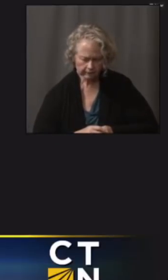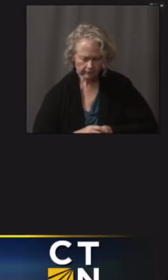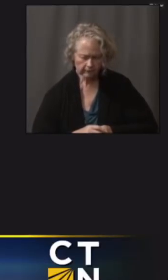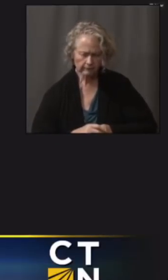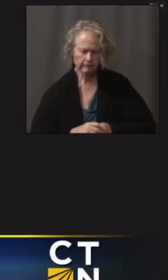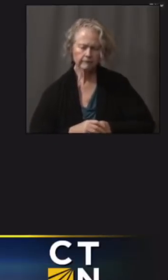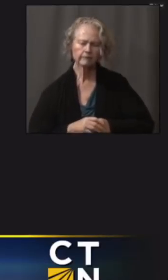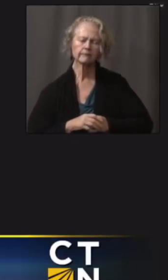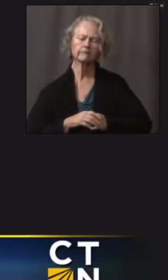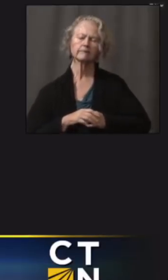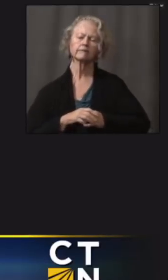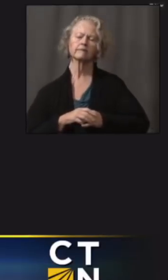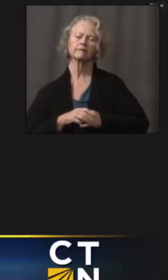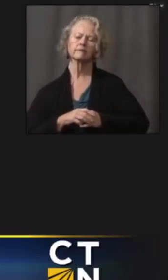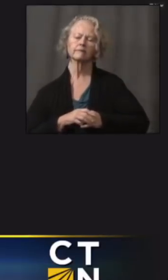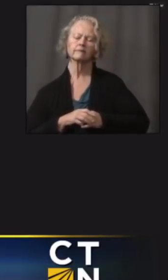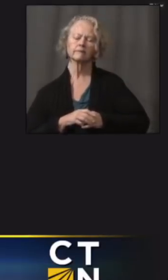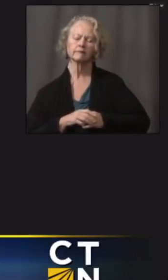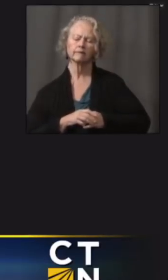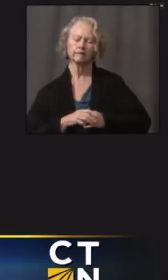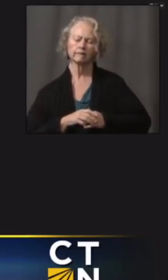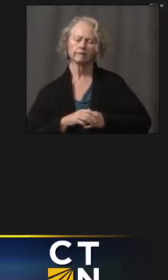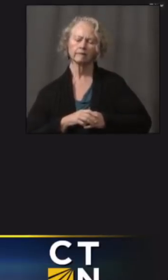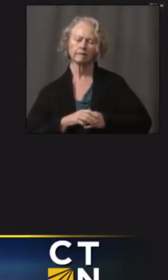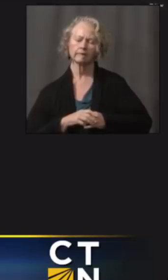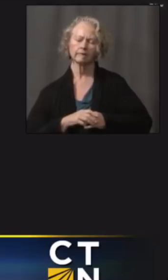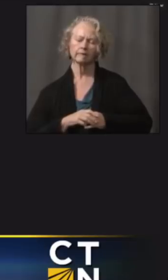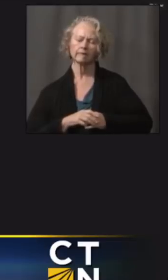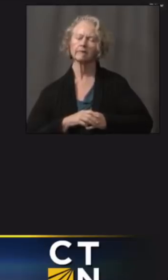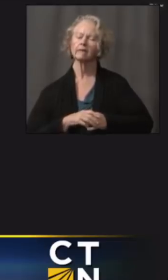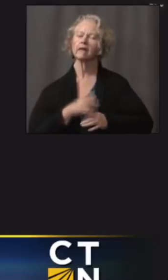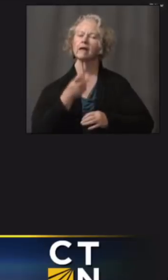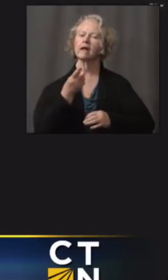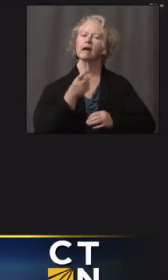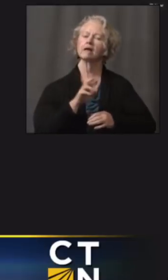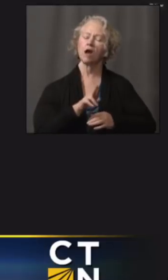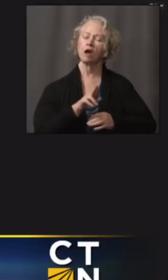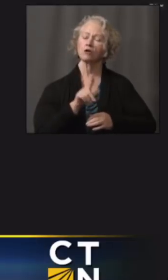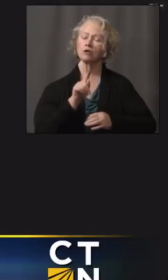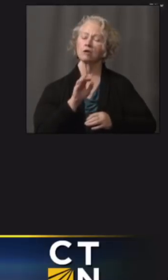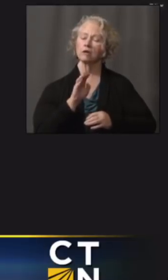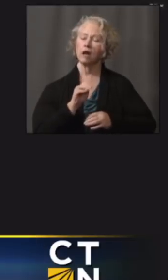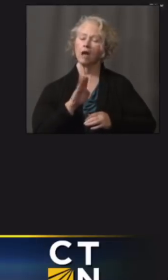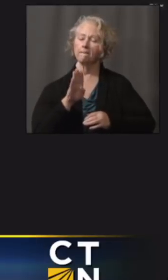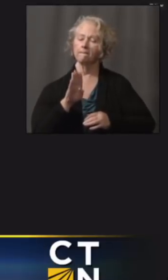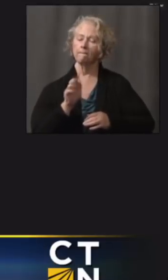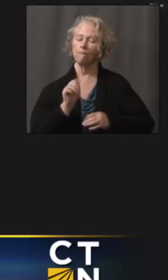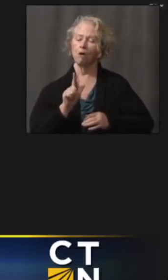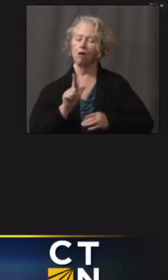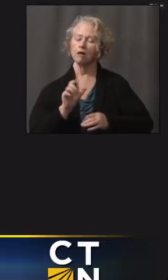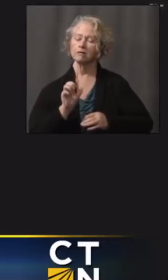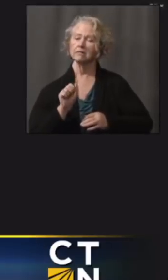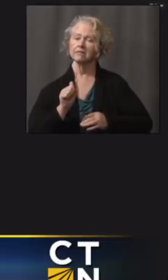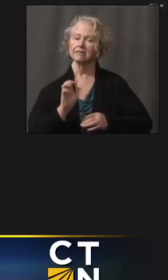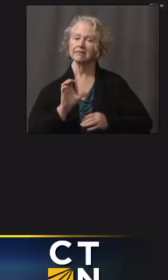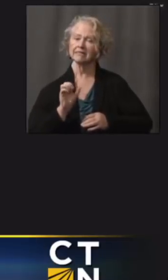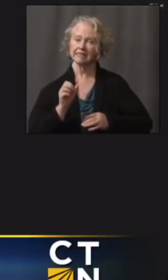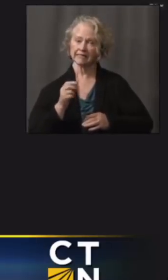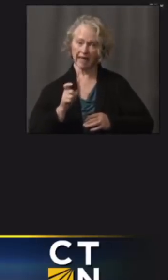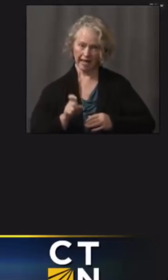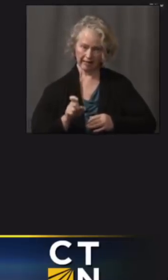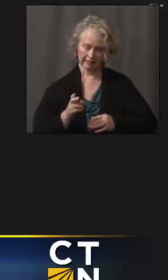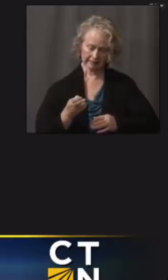for Dr. Nunez-Smith. Dr. Tom Balsasak said last week that based